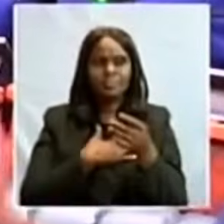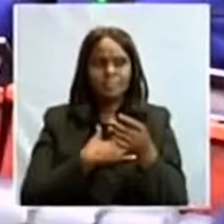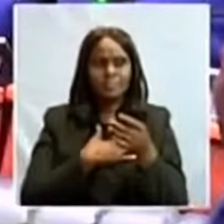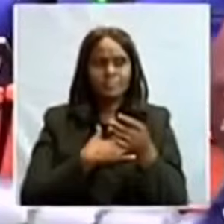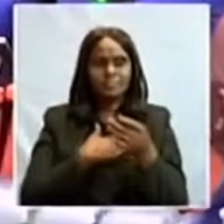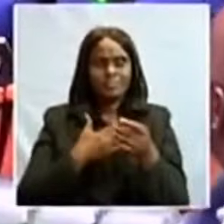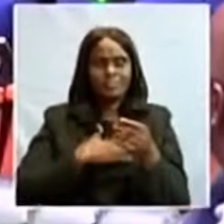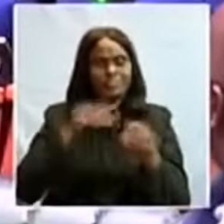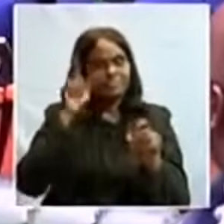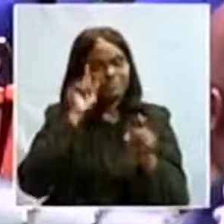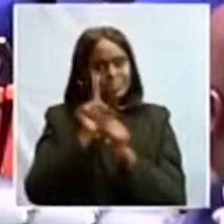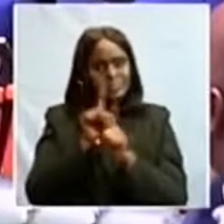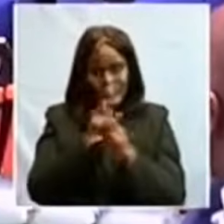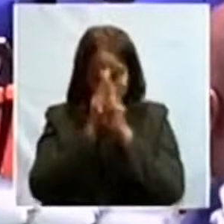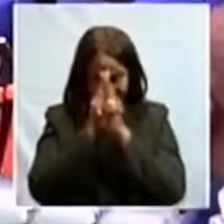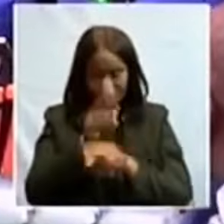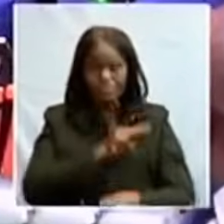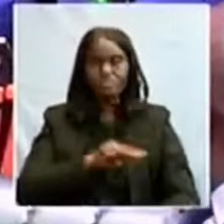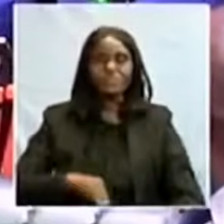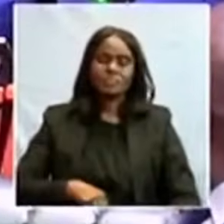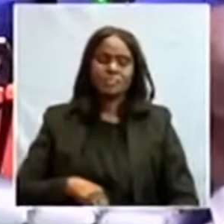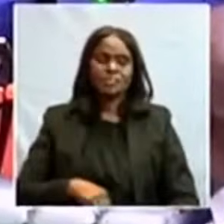my brother, honorable member,